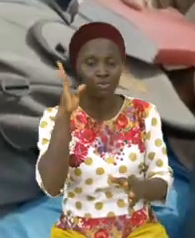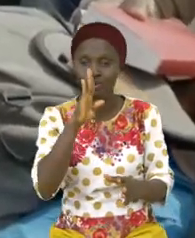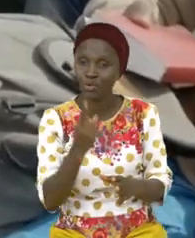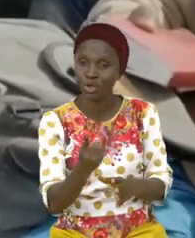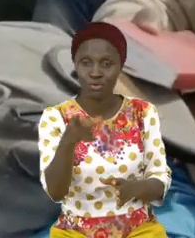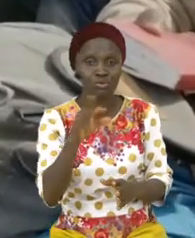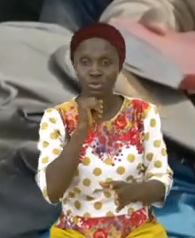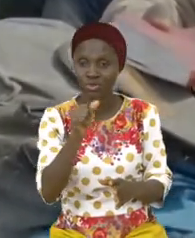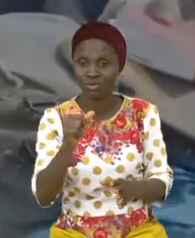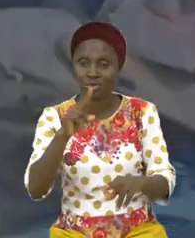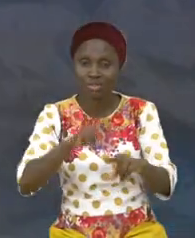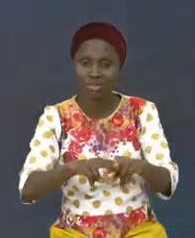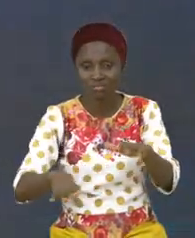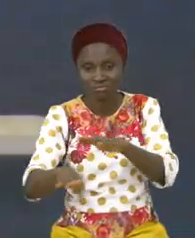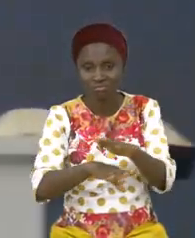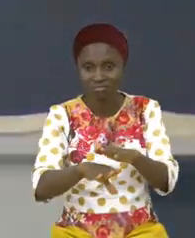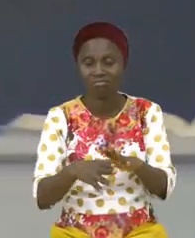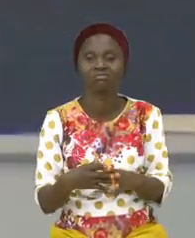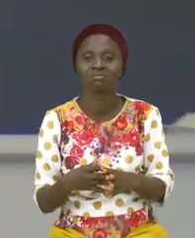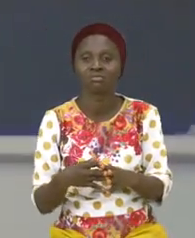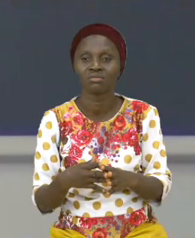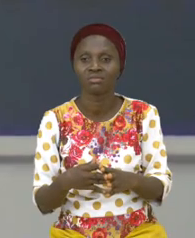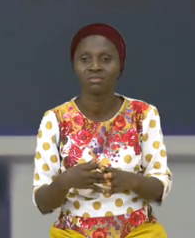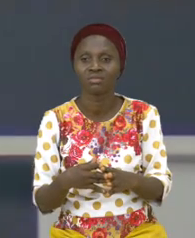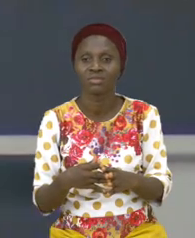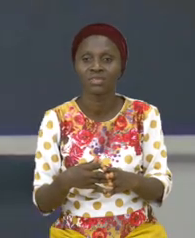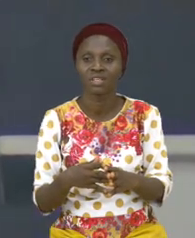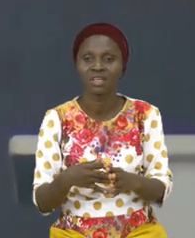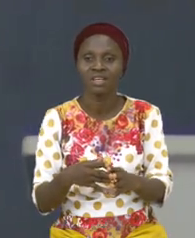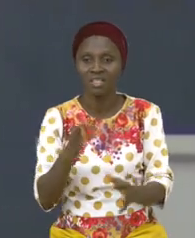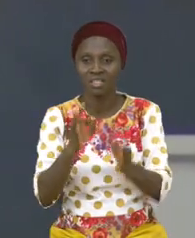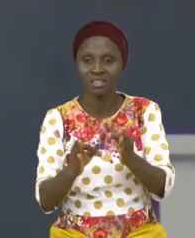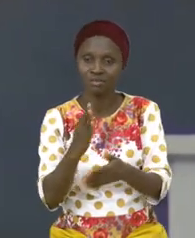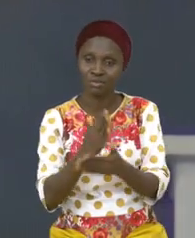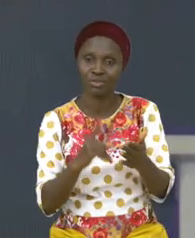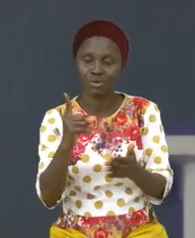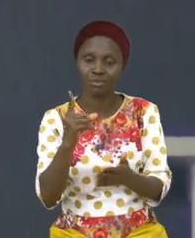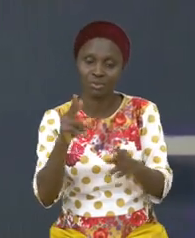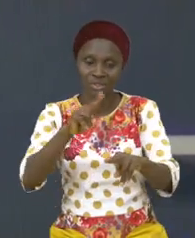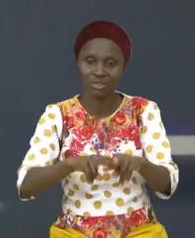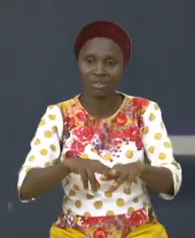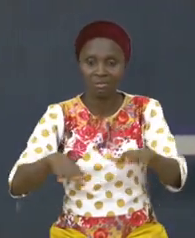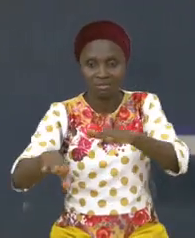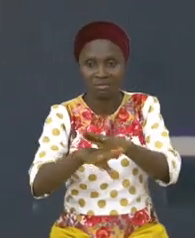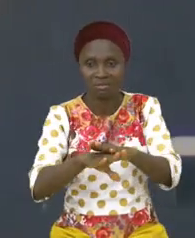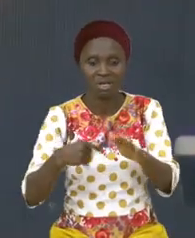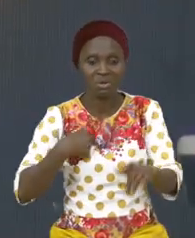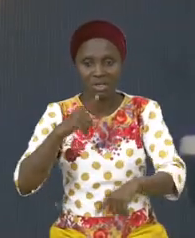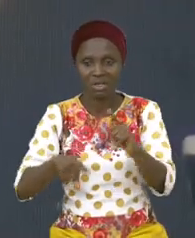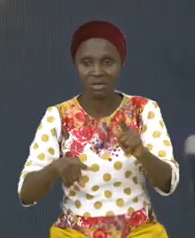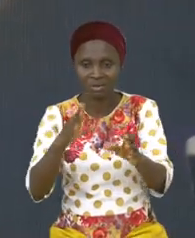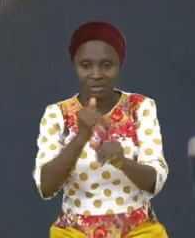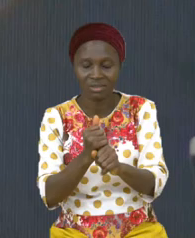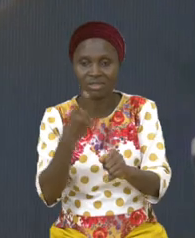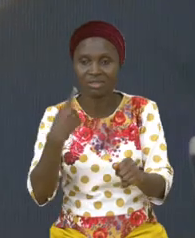When the stone sinks to the bottom, we can't take its picture. We can't see that stone is